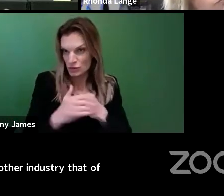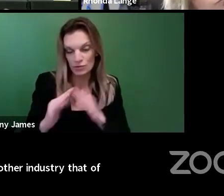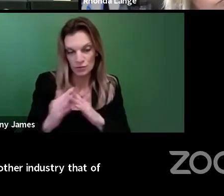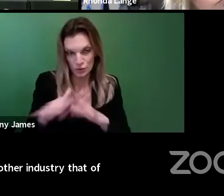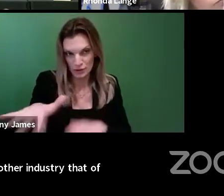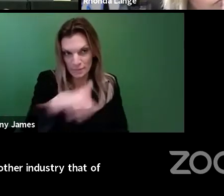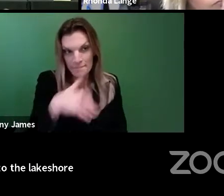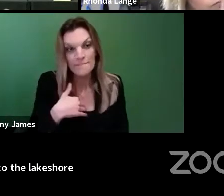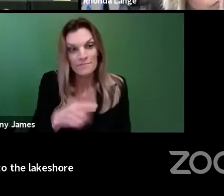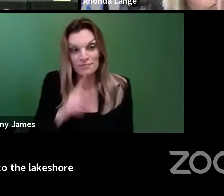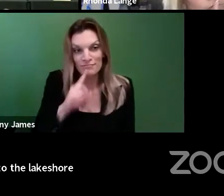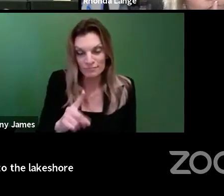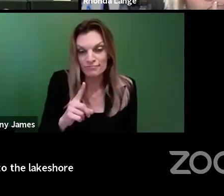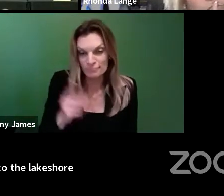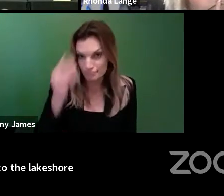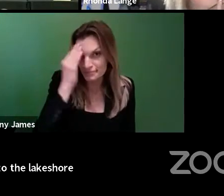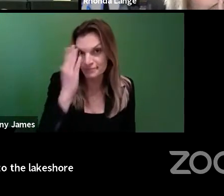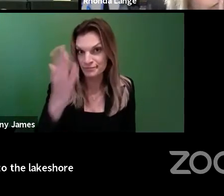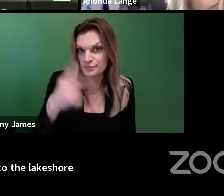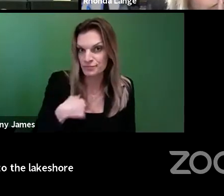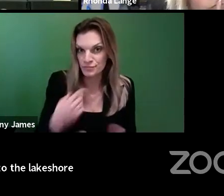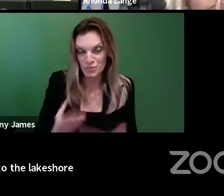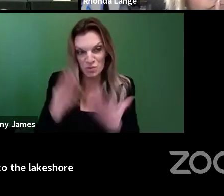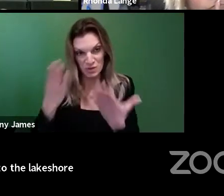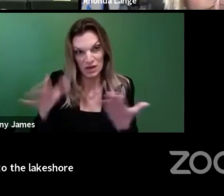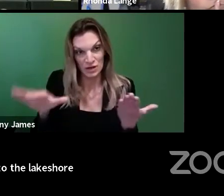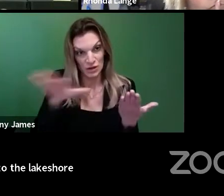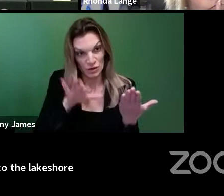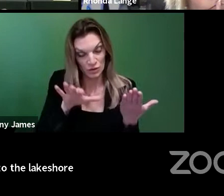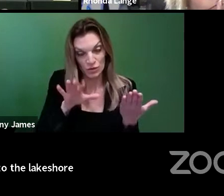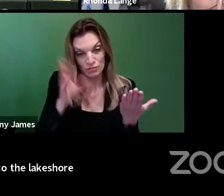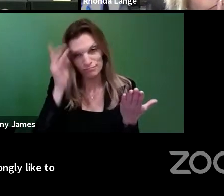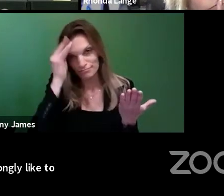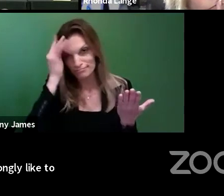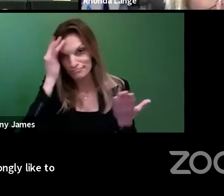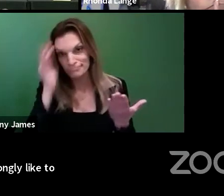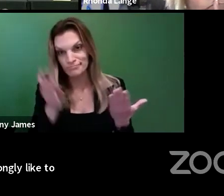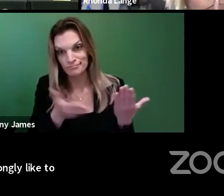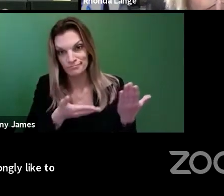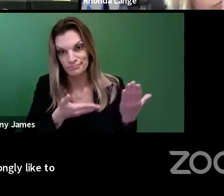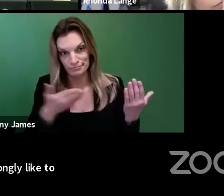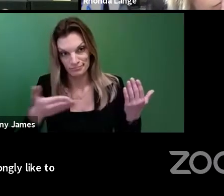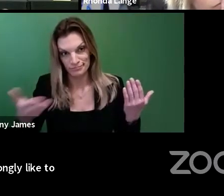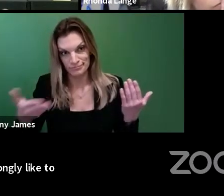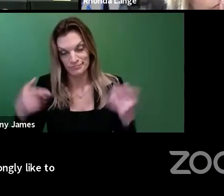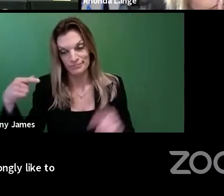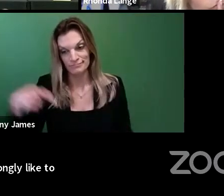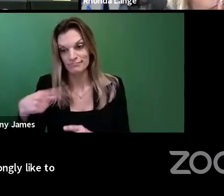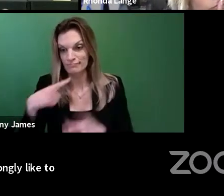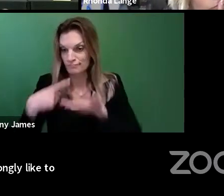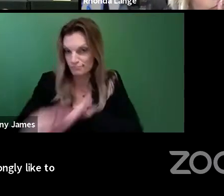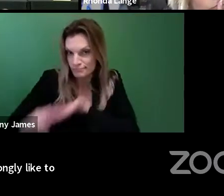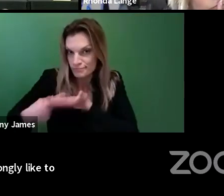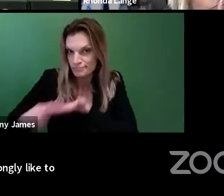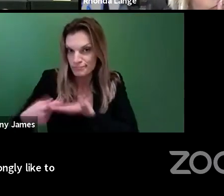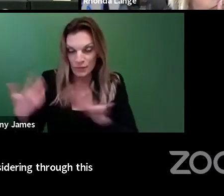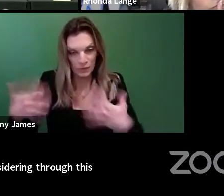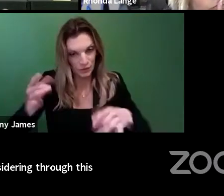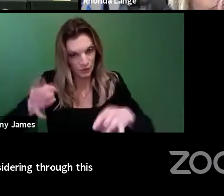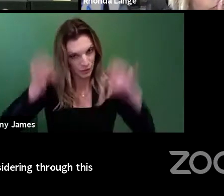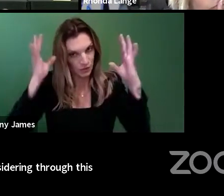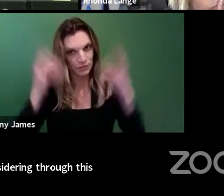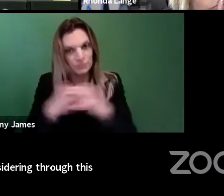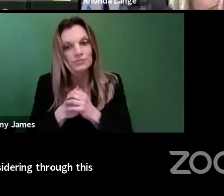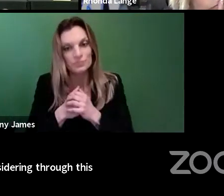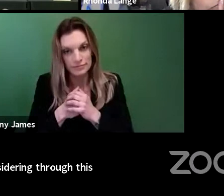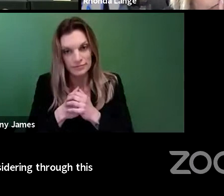would strongly like to recommend that as you're considering through this very hard deliberation you have in front of you,